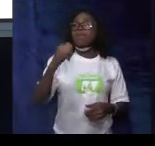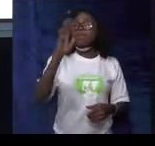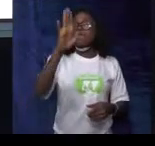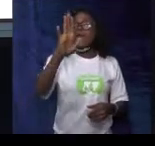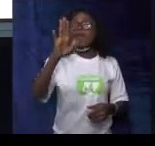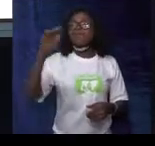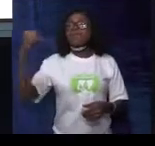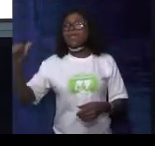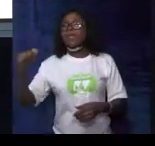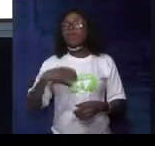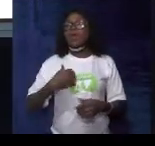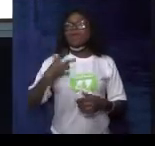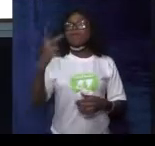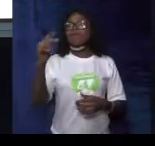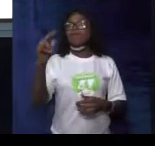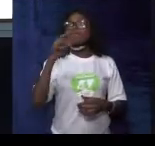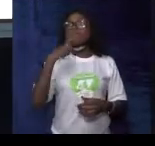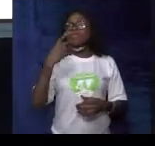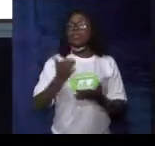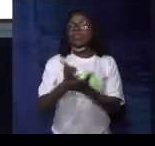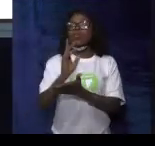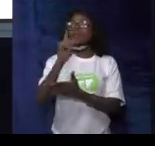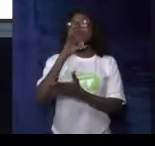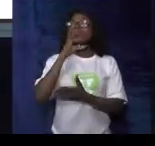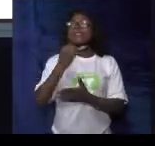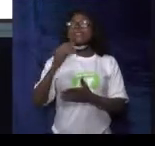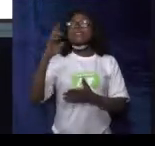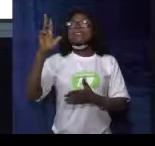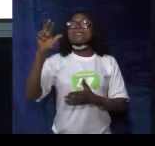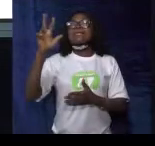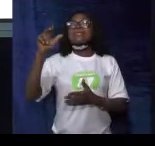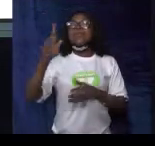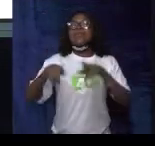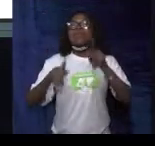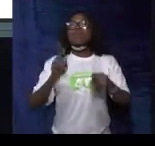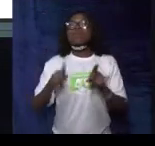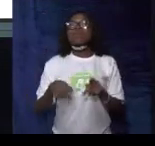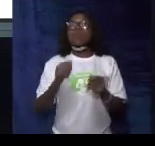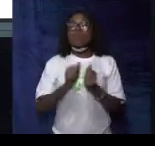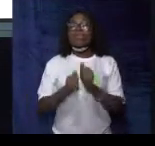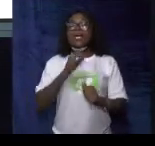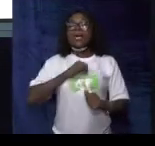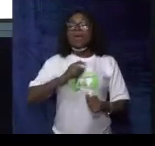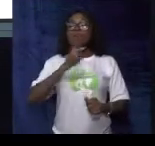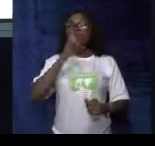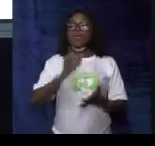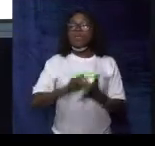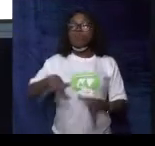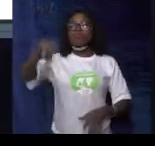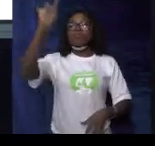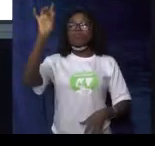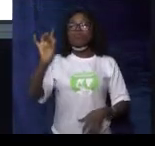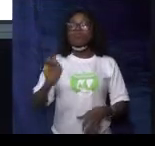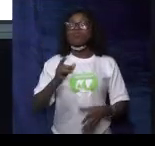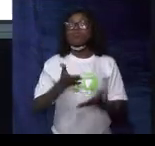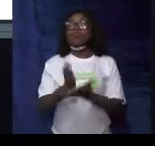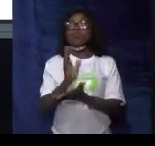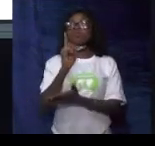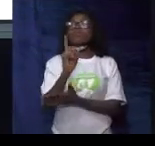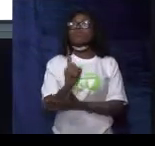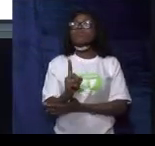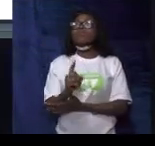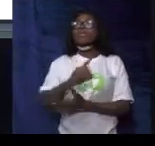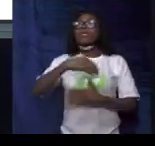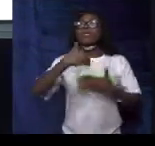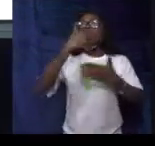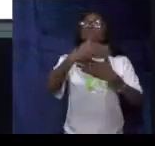have 5, 10 and plus 3, that's 13. So the correct answer will be 13 people, which I'm sure that you selected.